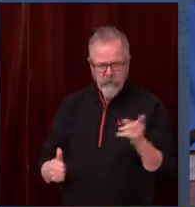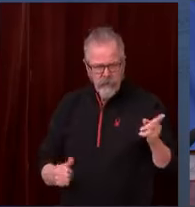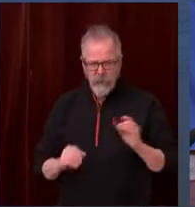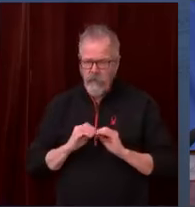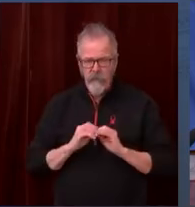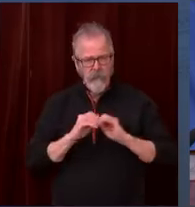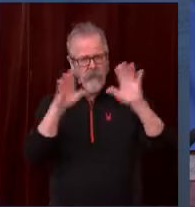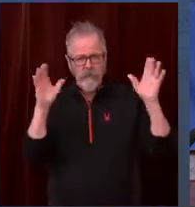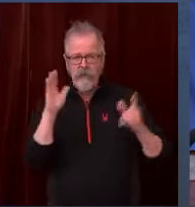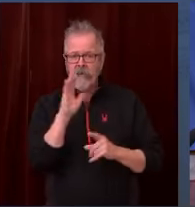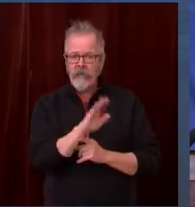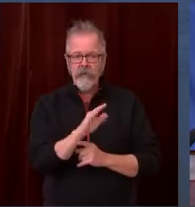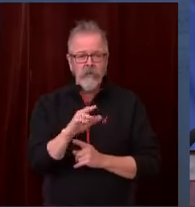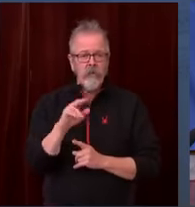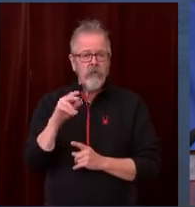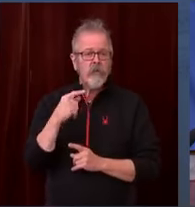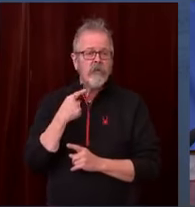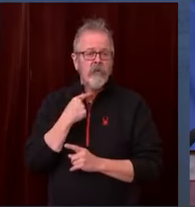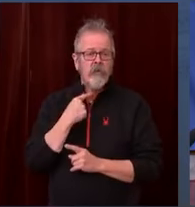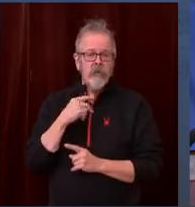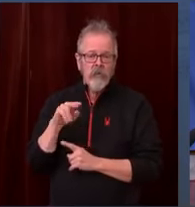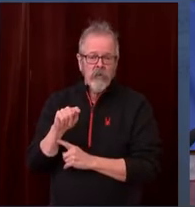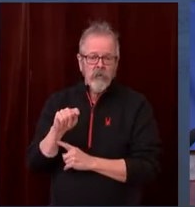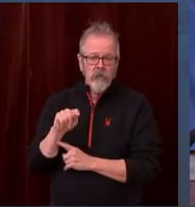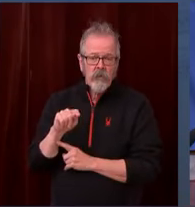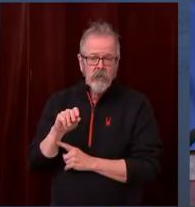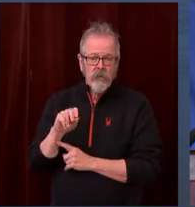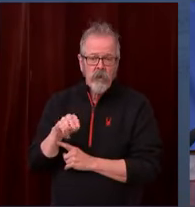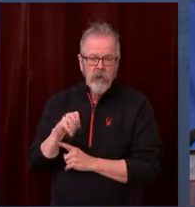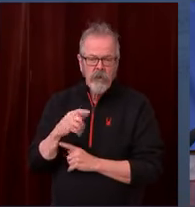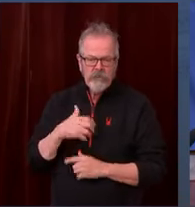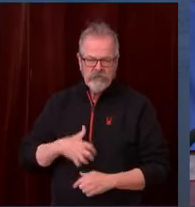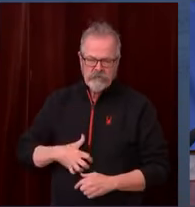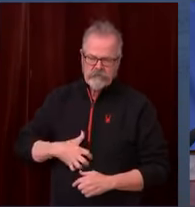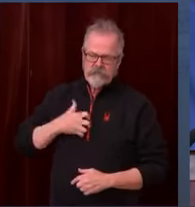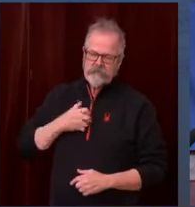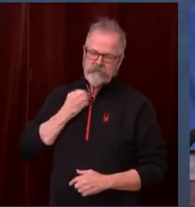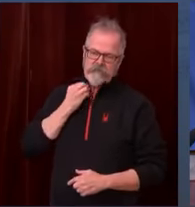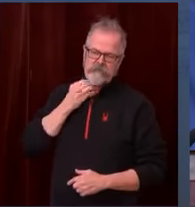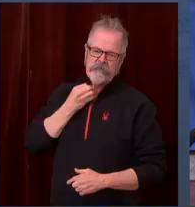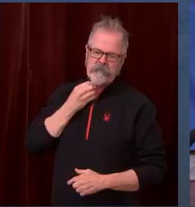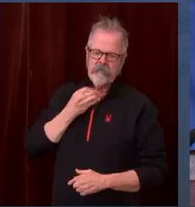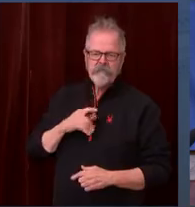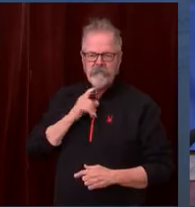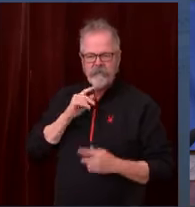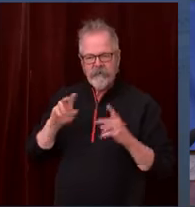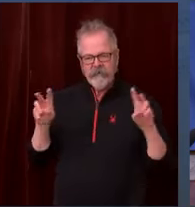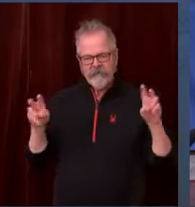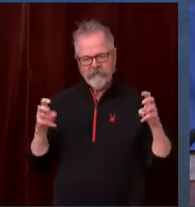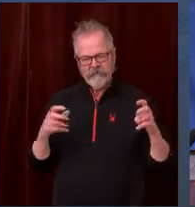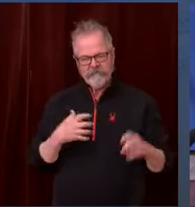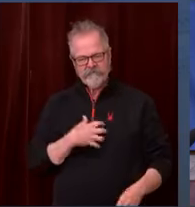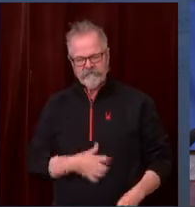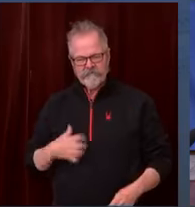for consumers throughout his career in this office, and now he's a champ for equity and justice too. Mike, so thanks for your